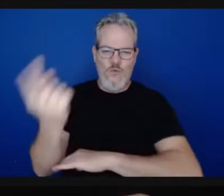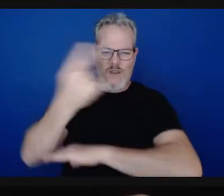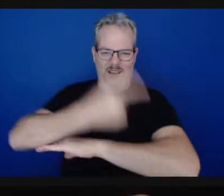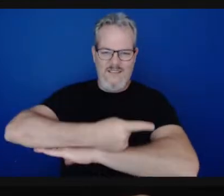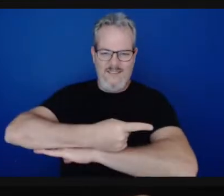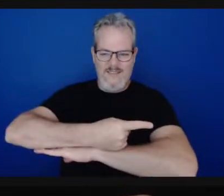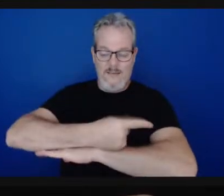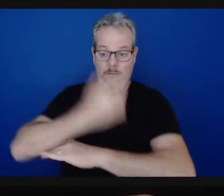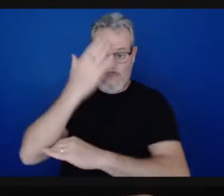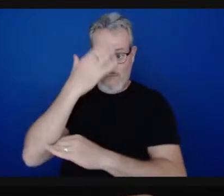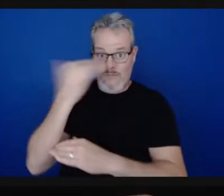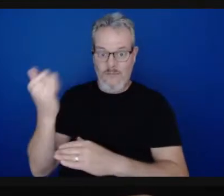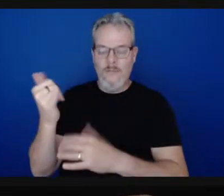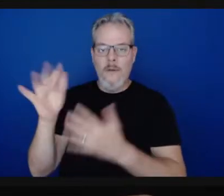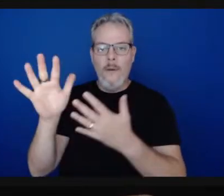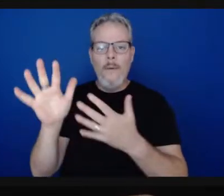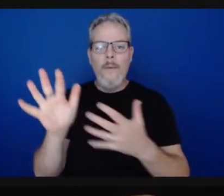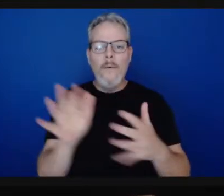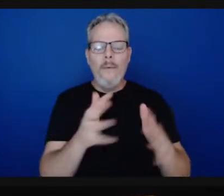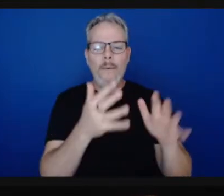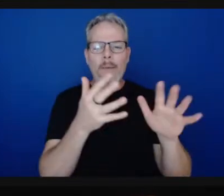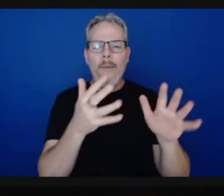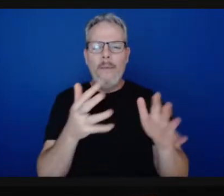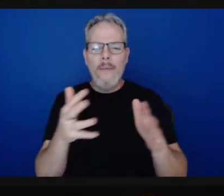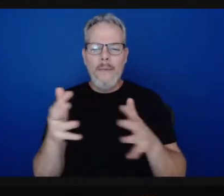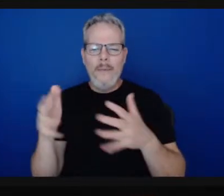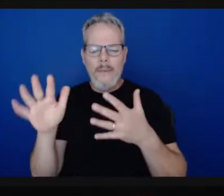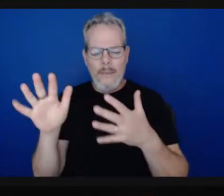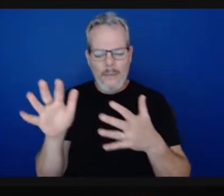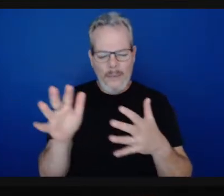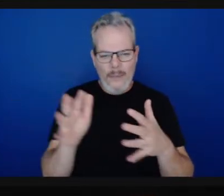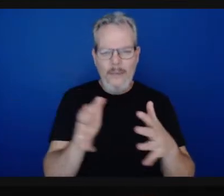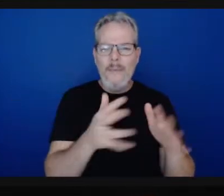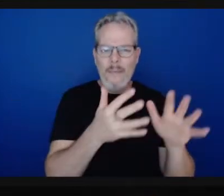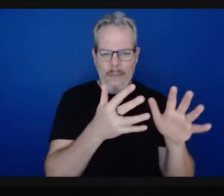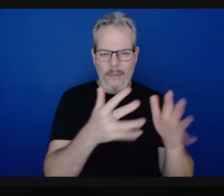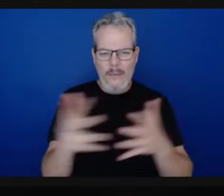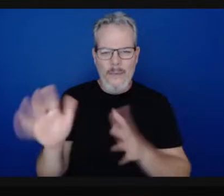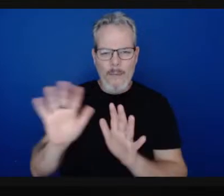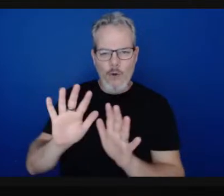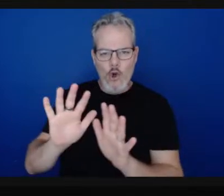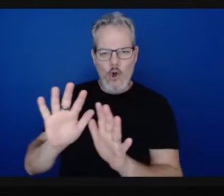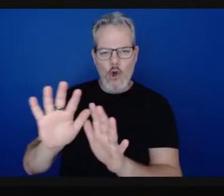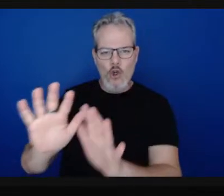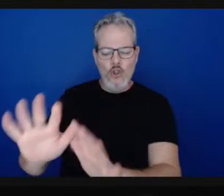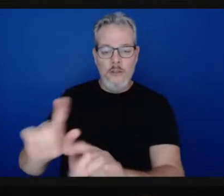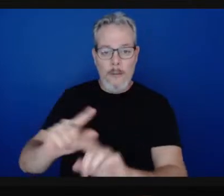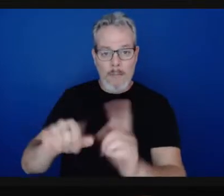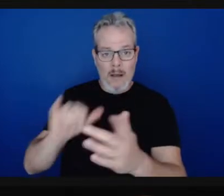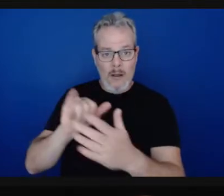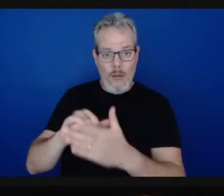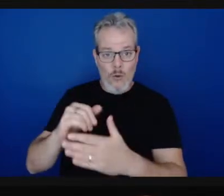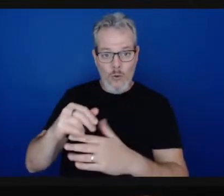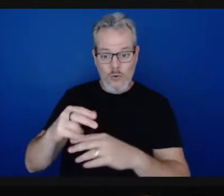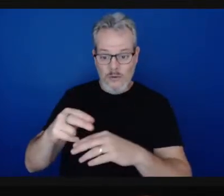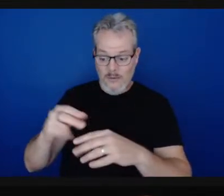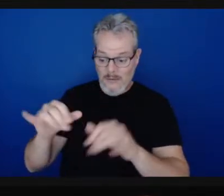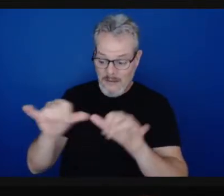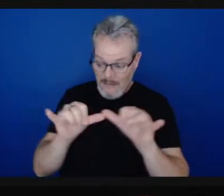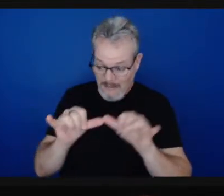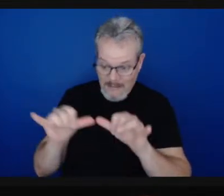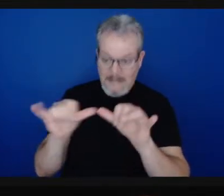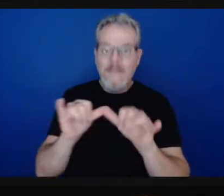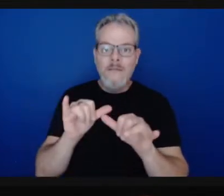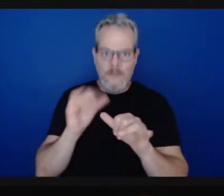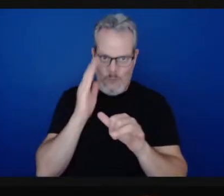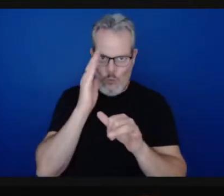mostly because of the winds, whereas the emission rates are fairly low. We expect emission rates to get much, much worse